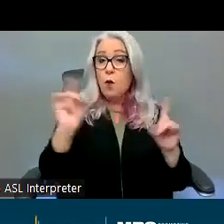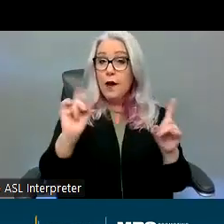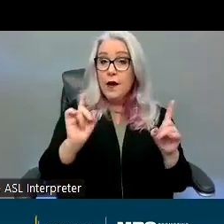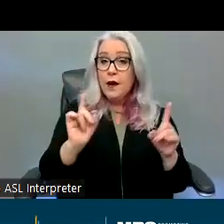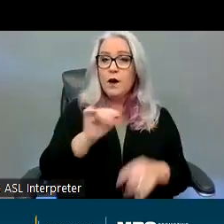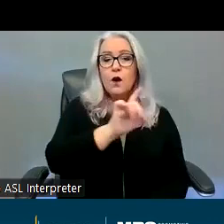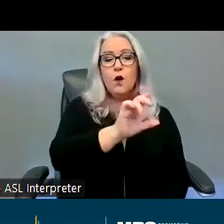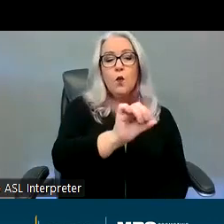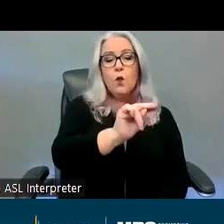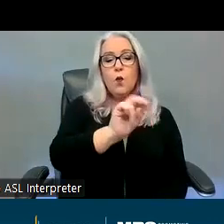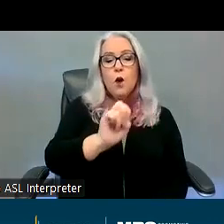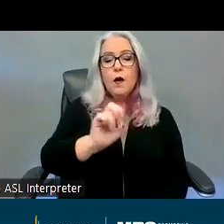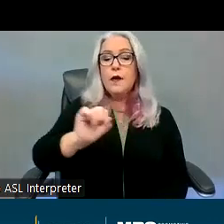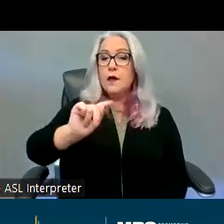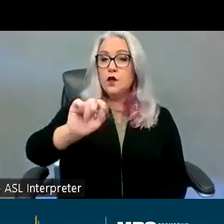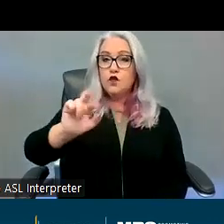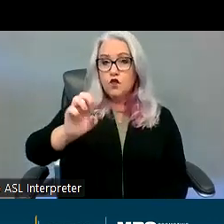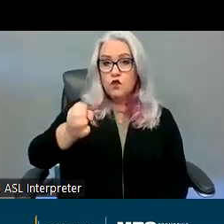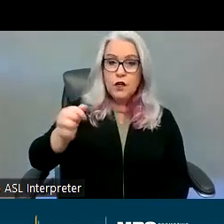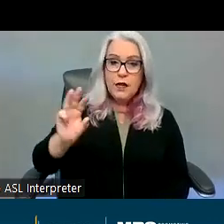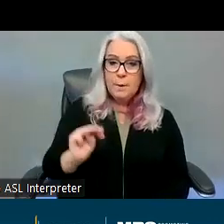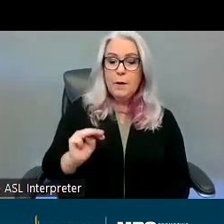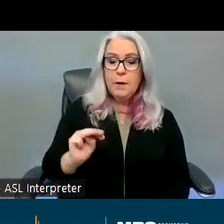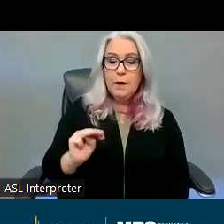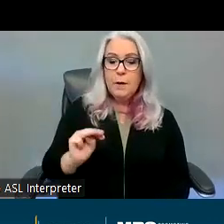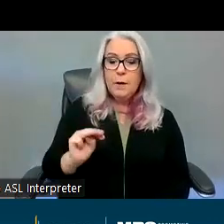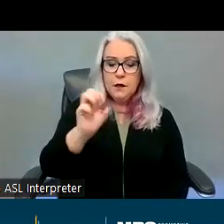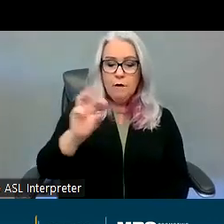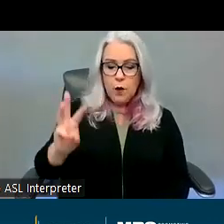it over to them. Thank you guys so much for joining us today.